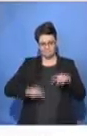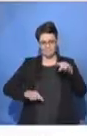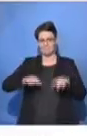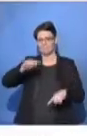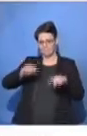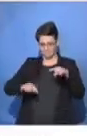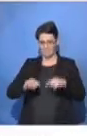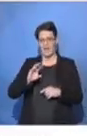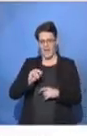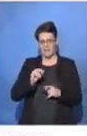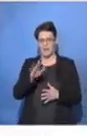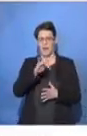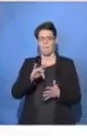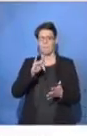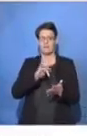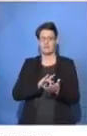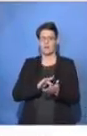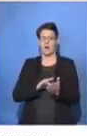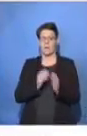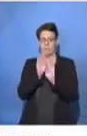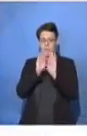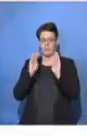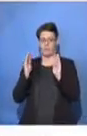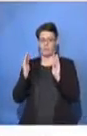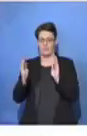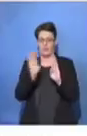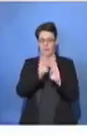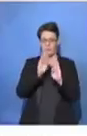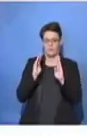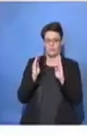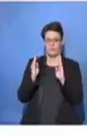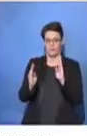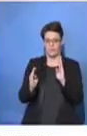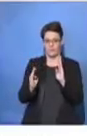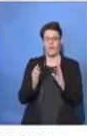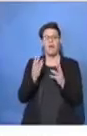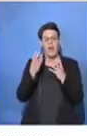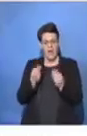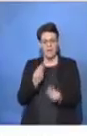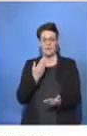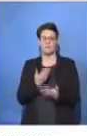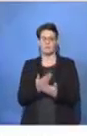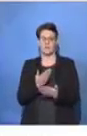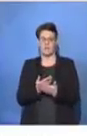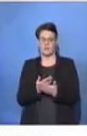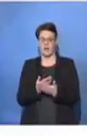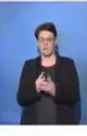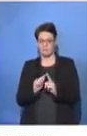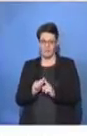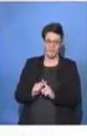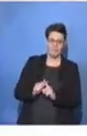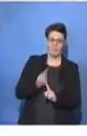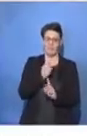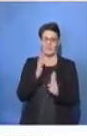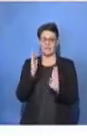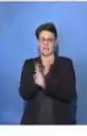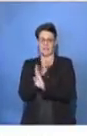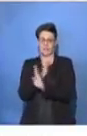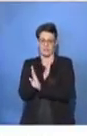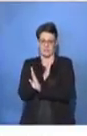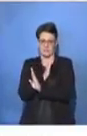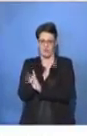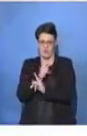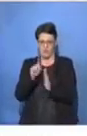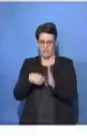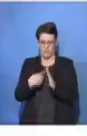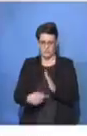inconsistencies in the positioning of ballot booths, which had the potential to compromise the secrecy of